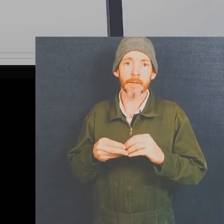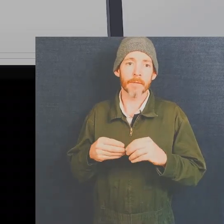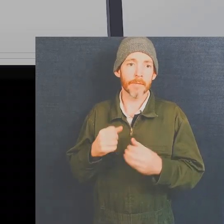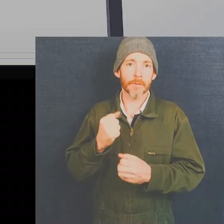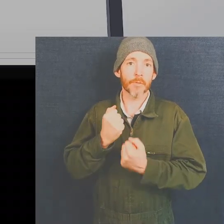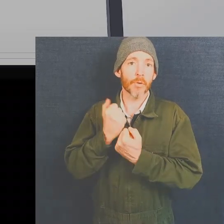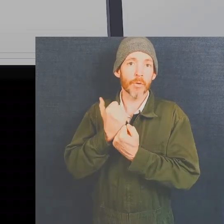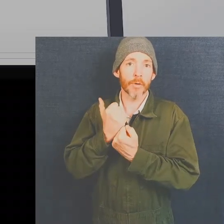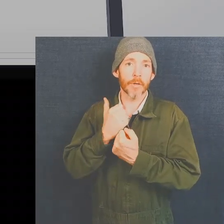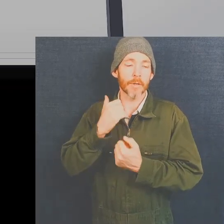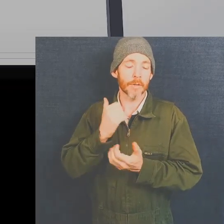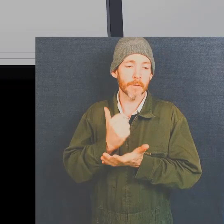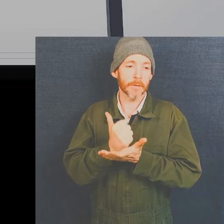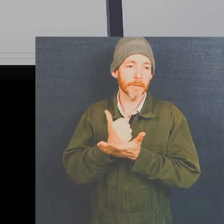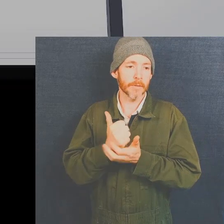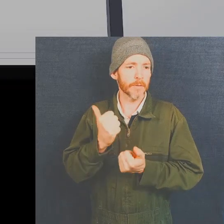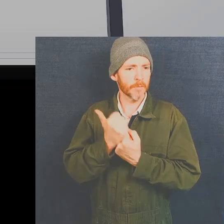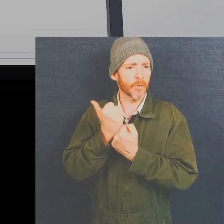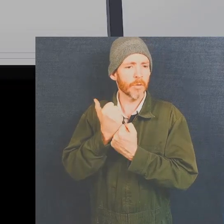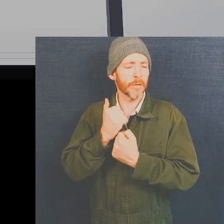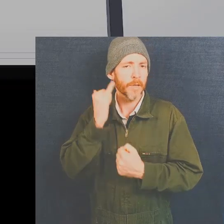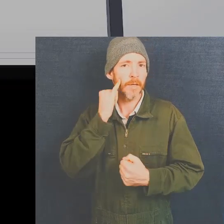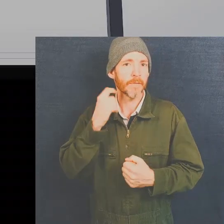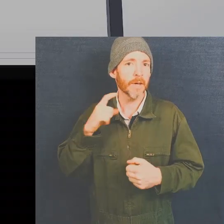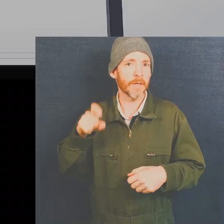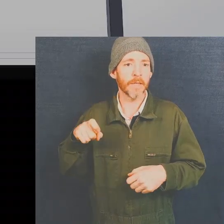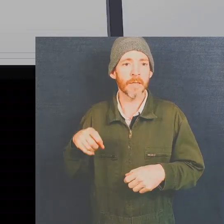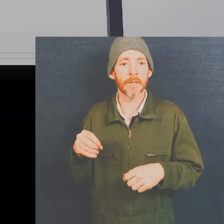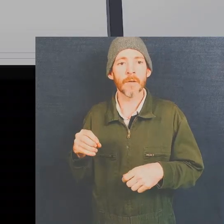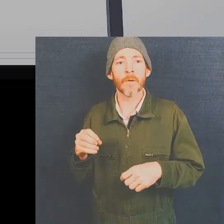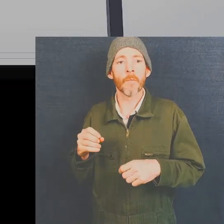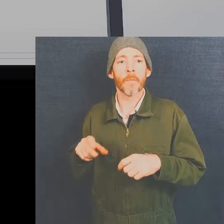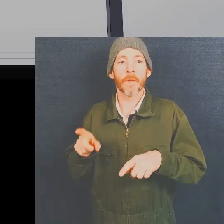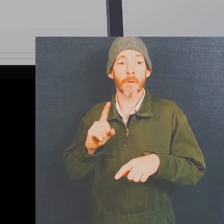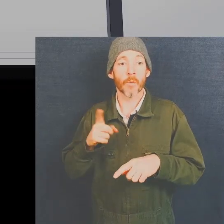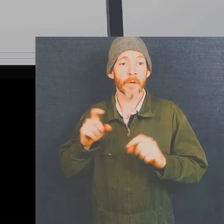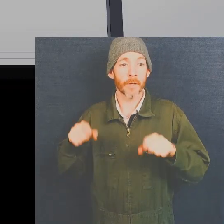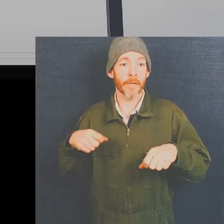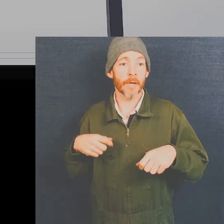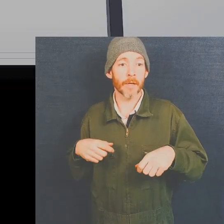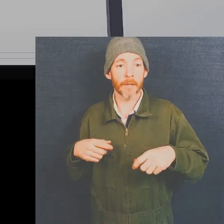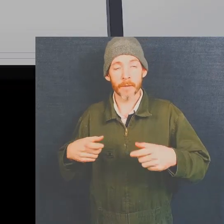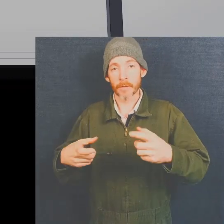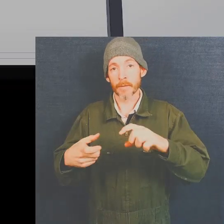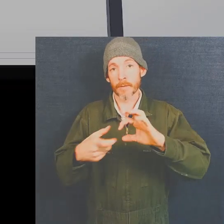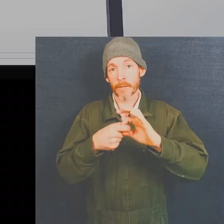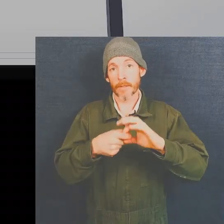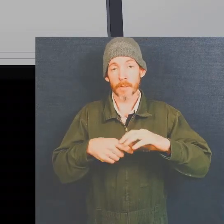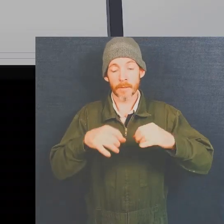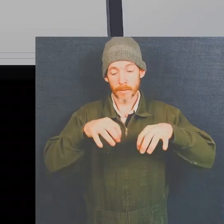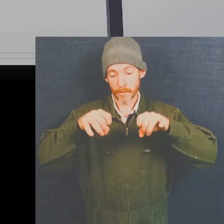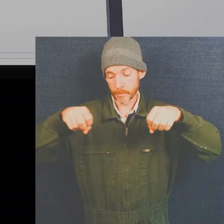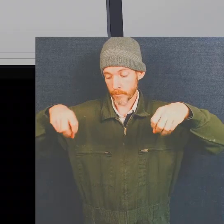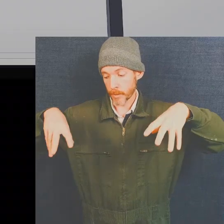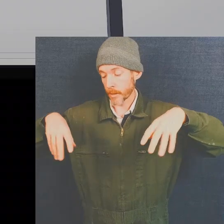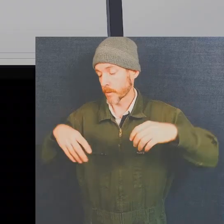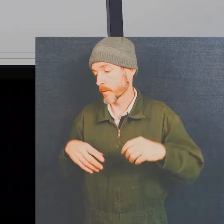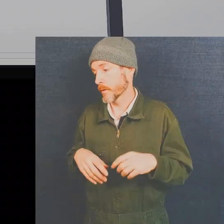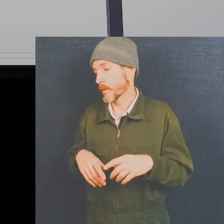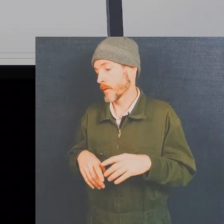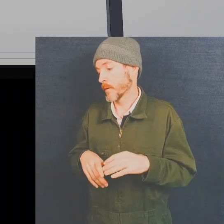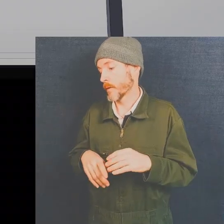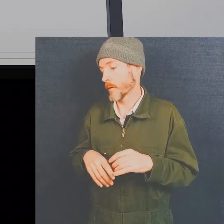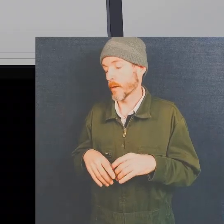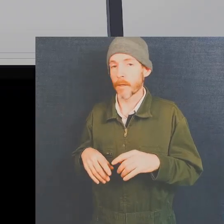add support like if I need it, like where can I connect